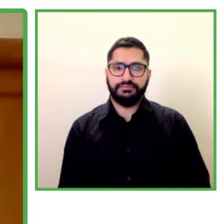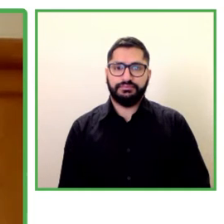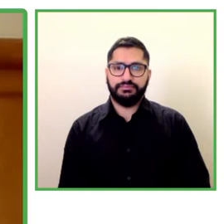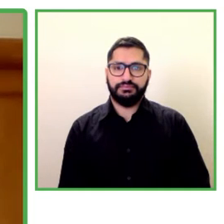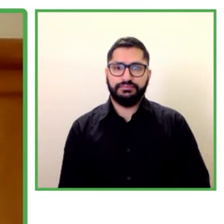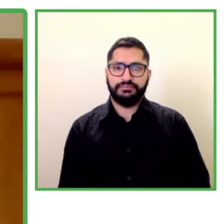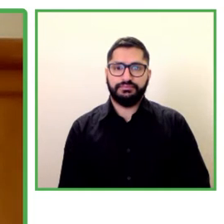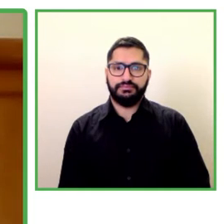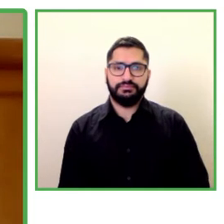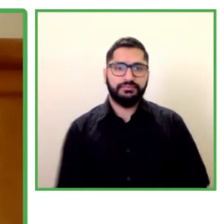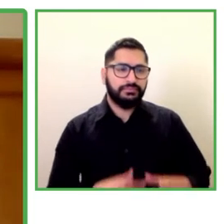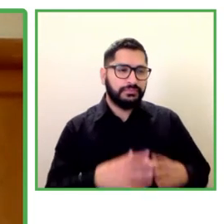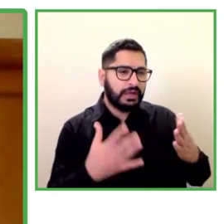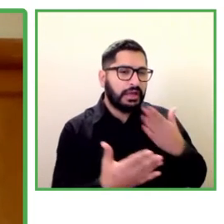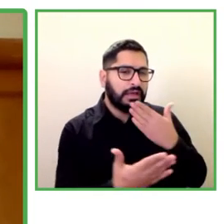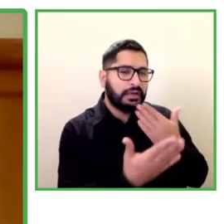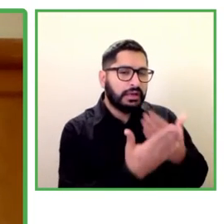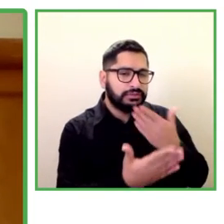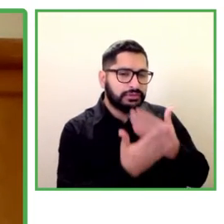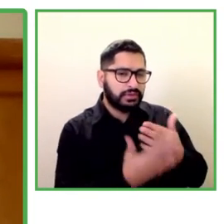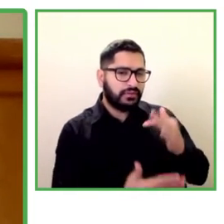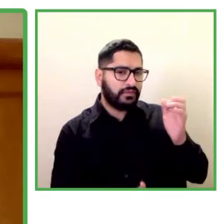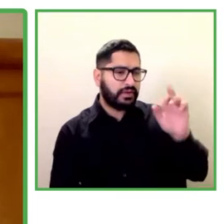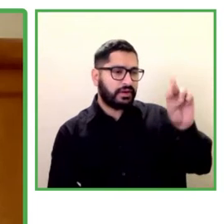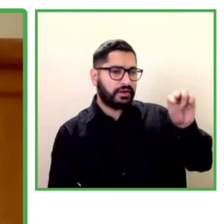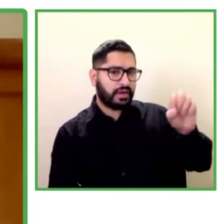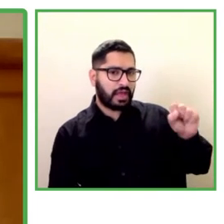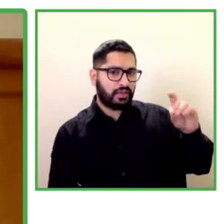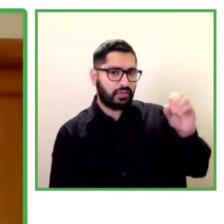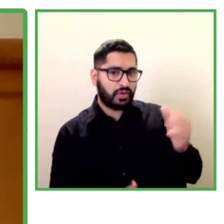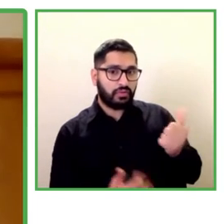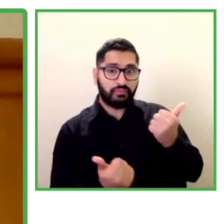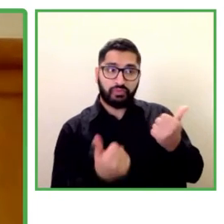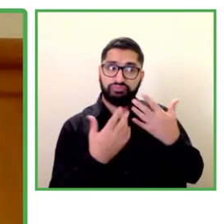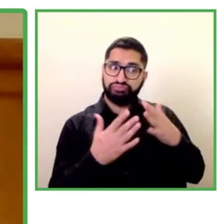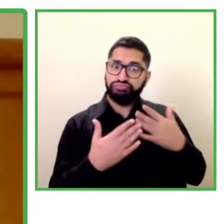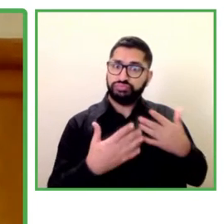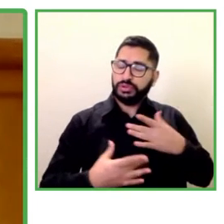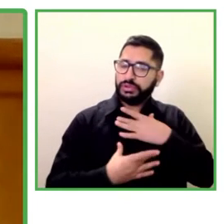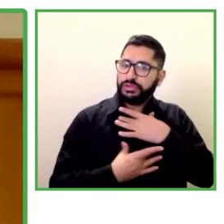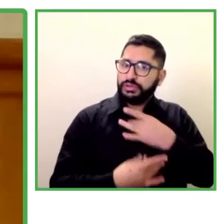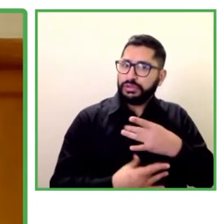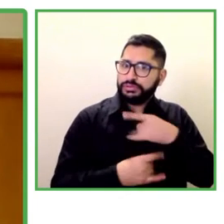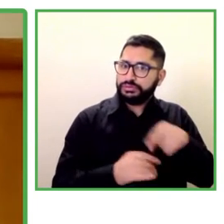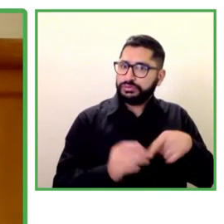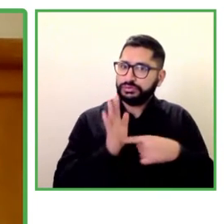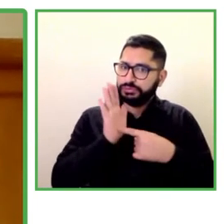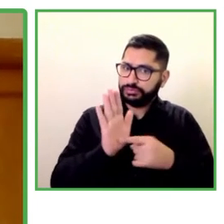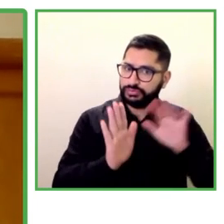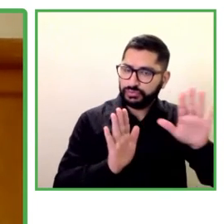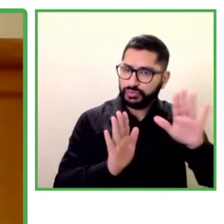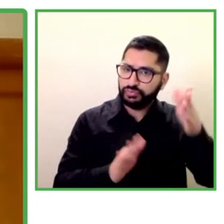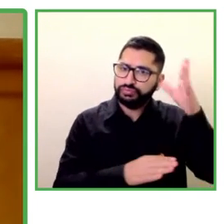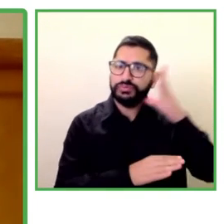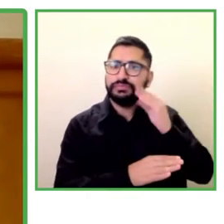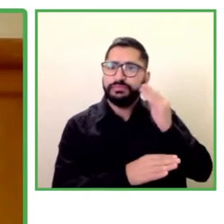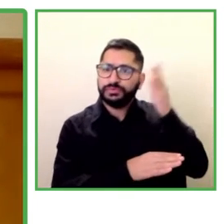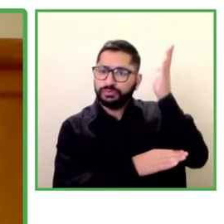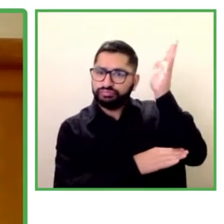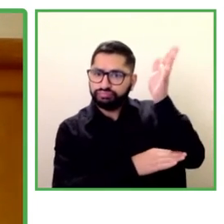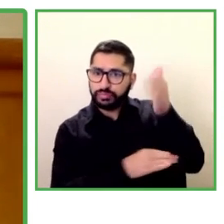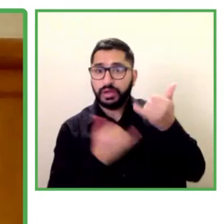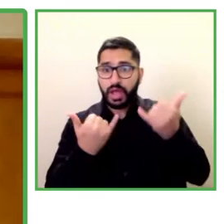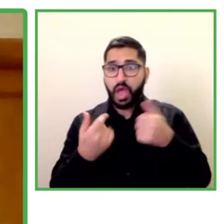Muchísimas gracias, Fernando. Thank you so much, Fernando, for that interesting presentation. Up next, we'll give the floor